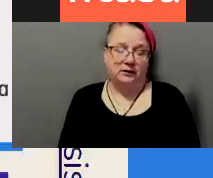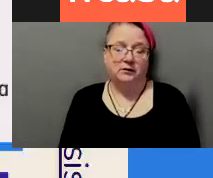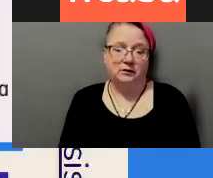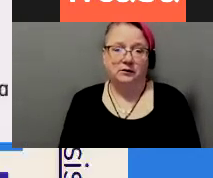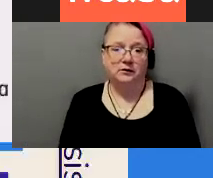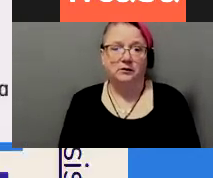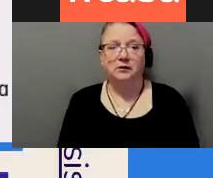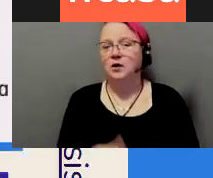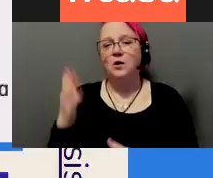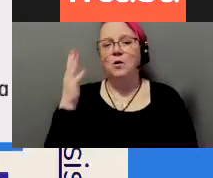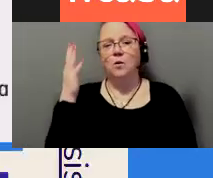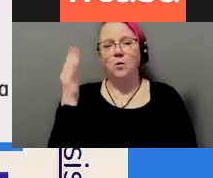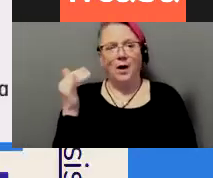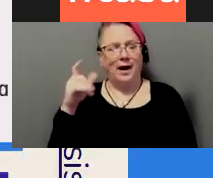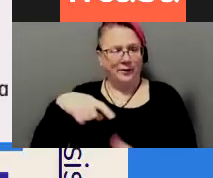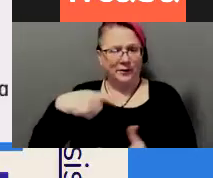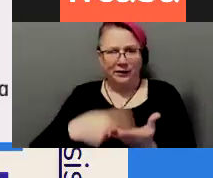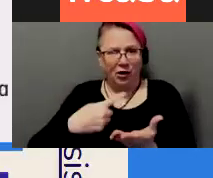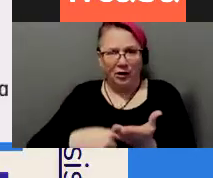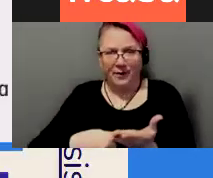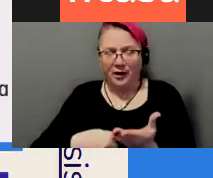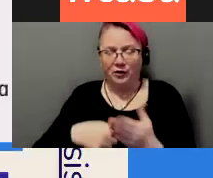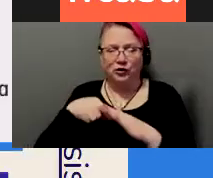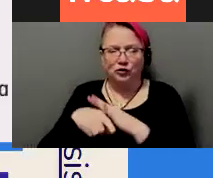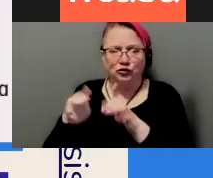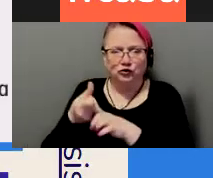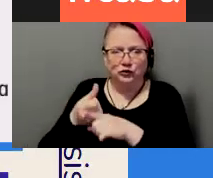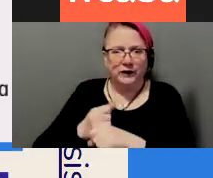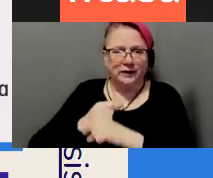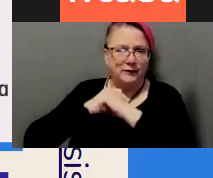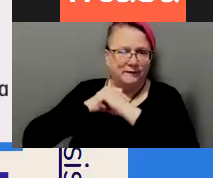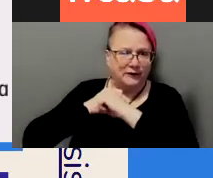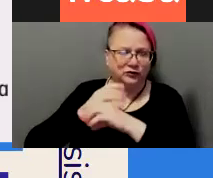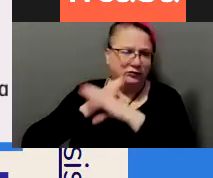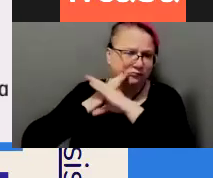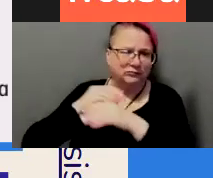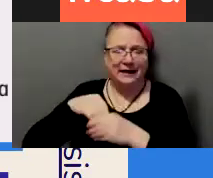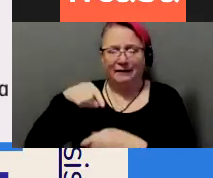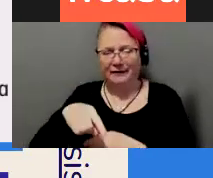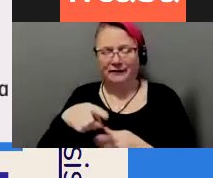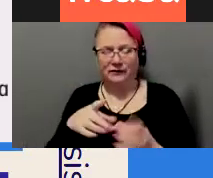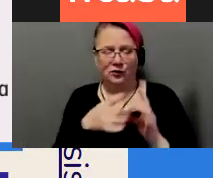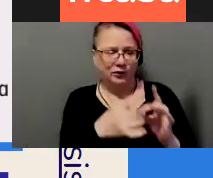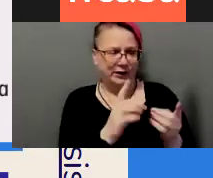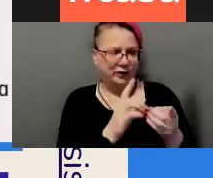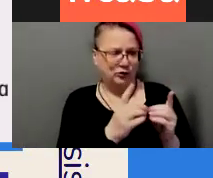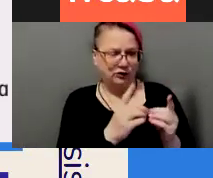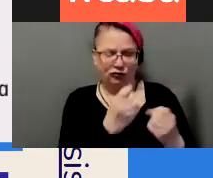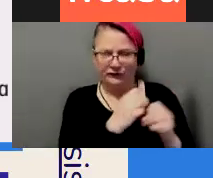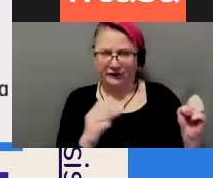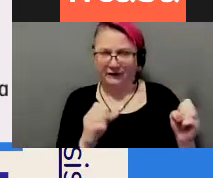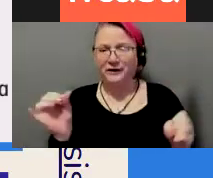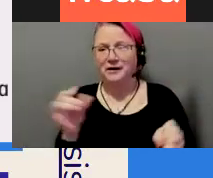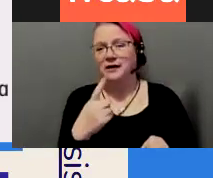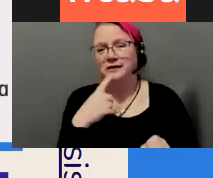So why do we need to talk about suicide prevention in this conversation about digital safety? Like I said, because